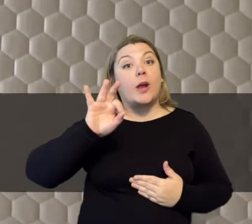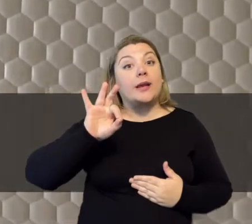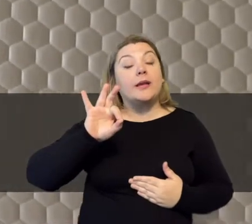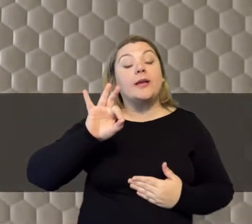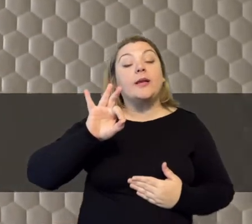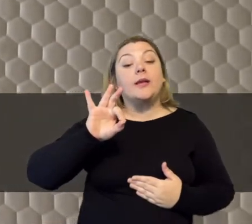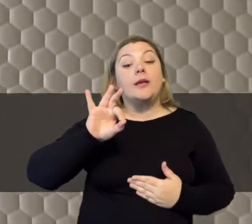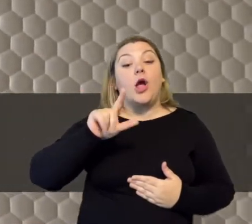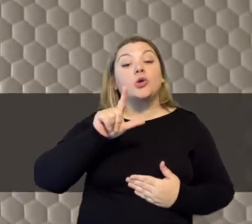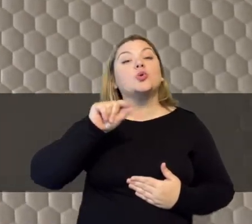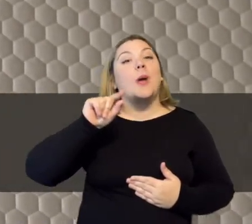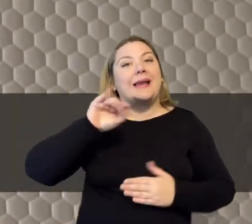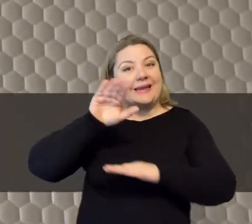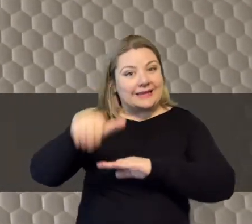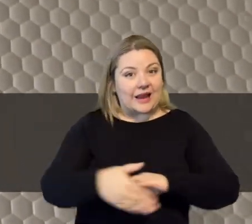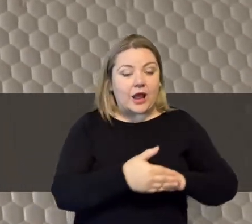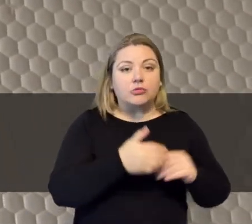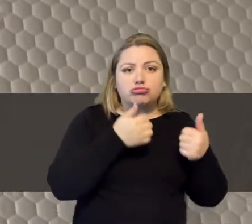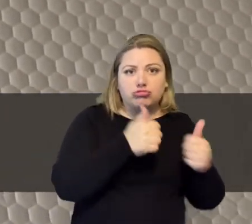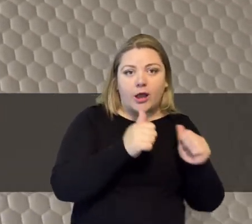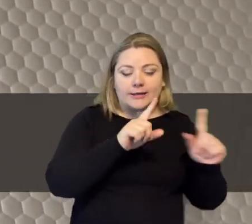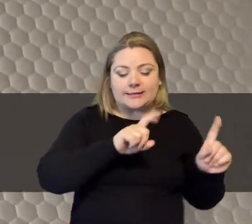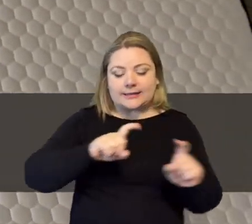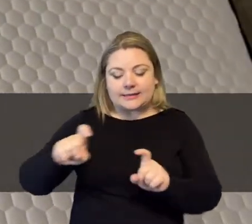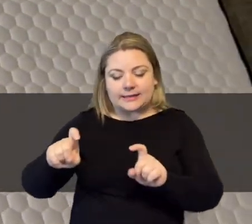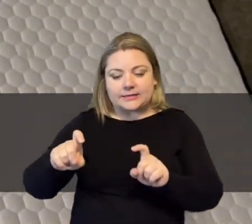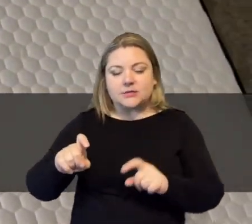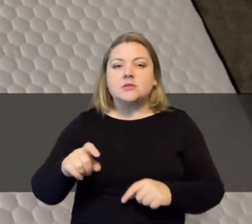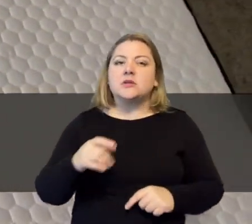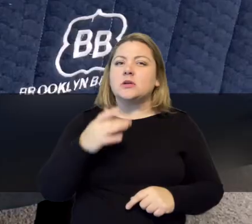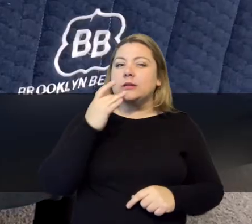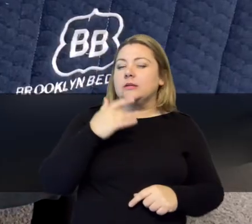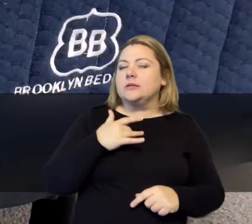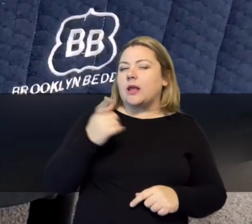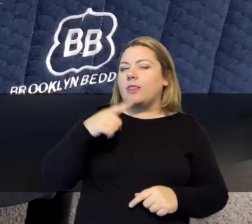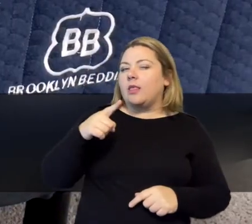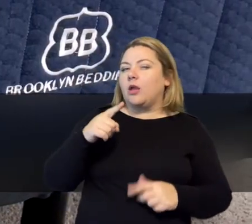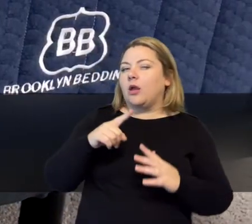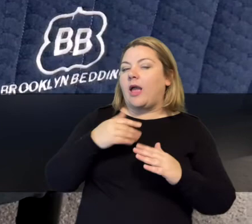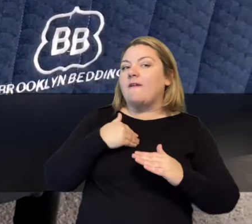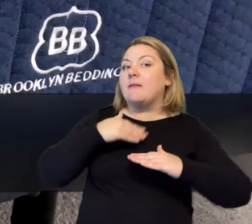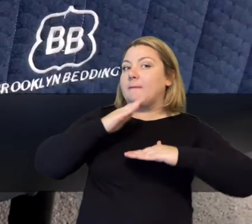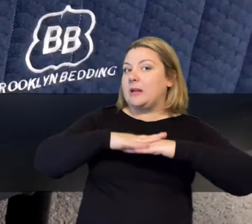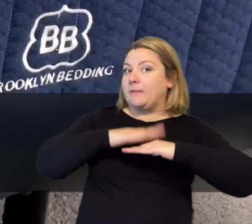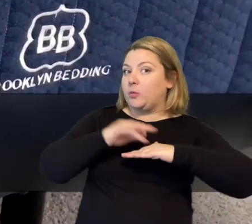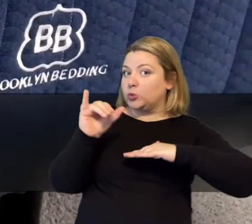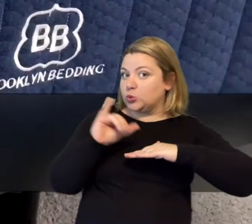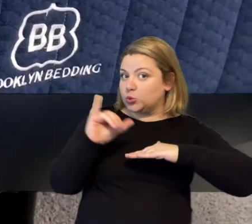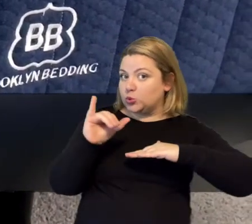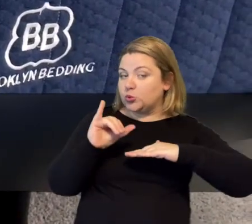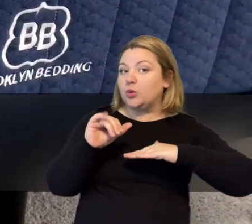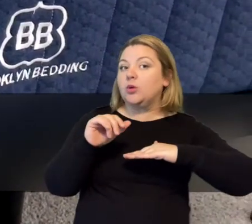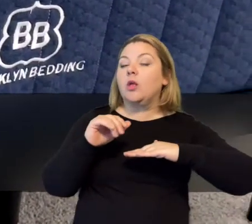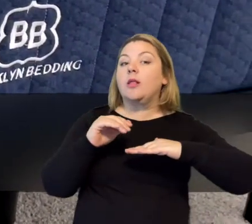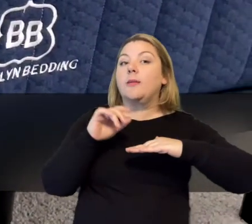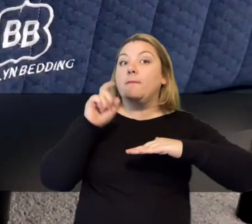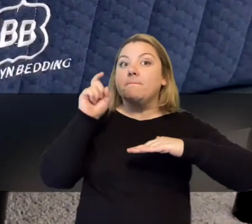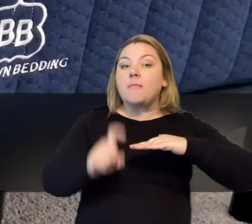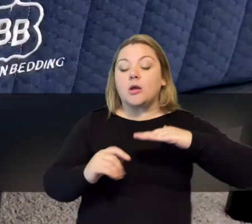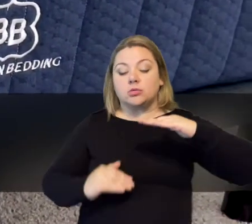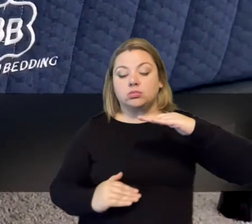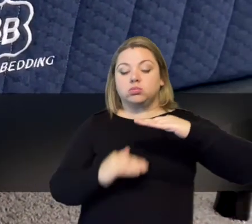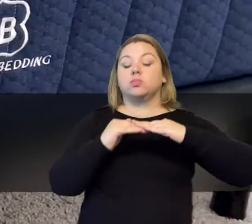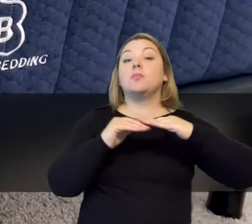shot. Most companies in their warranty will state you have a certain amount of time to try it. You have to keep it for at